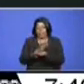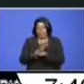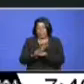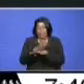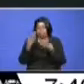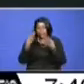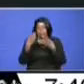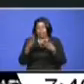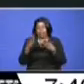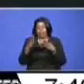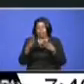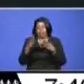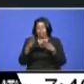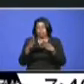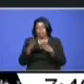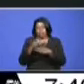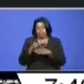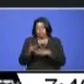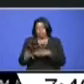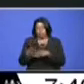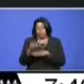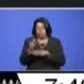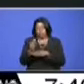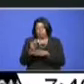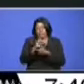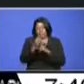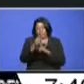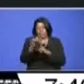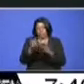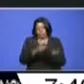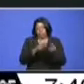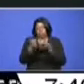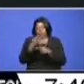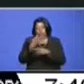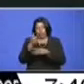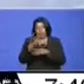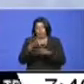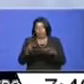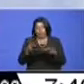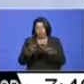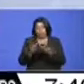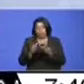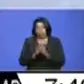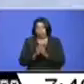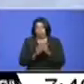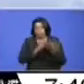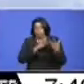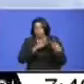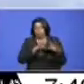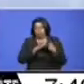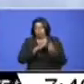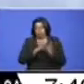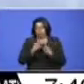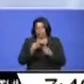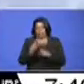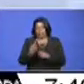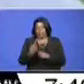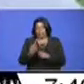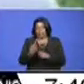Humane Society's plans to transport them to a better place. It's heartbreaking. I mean, there's no other way to say it.